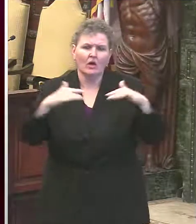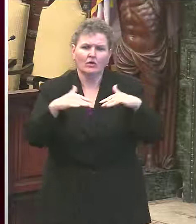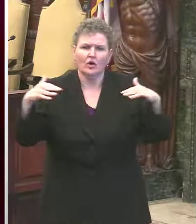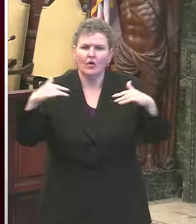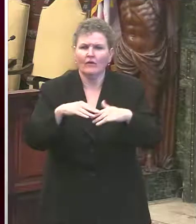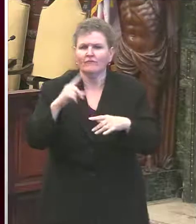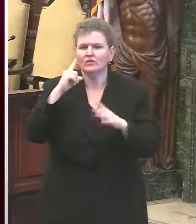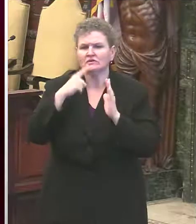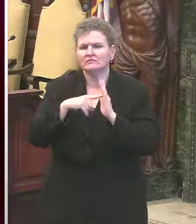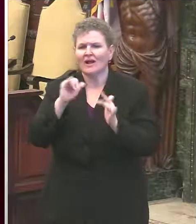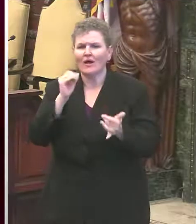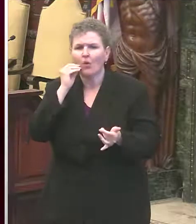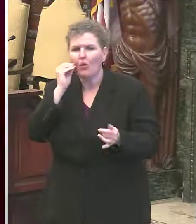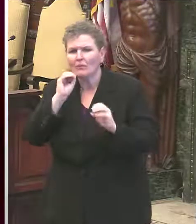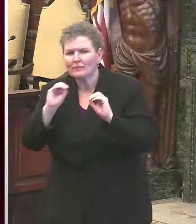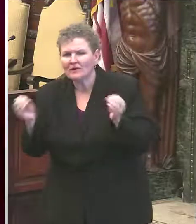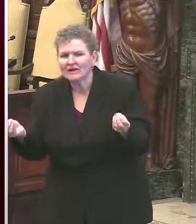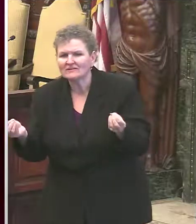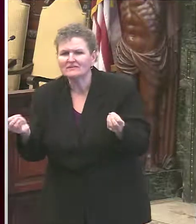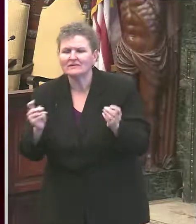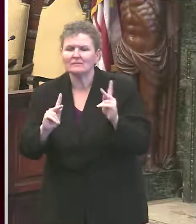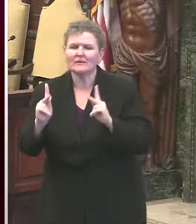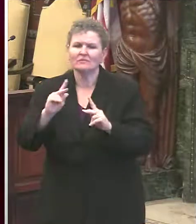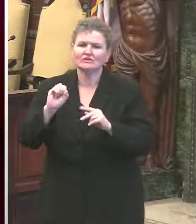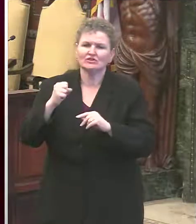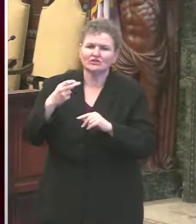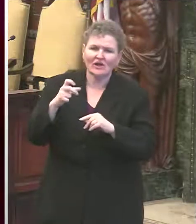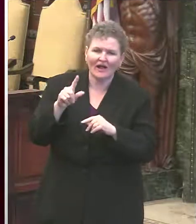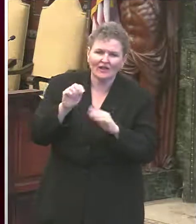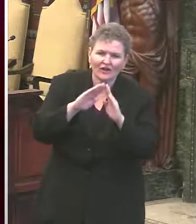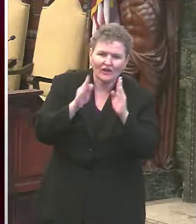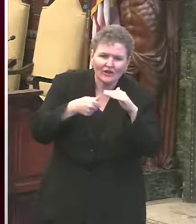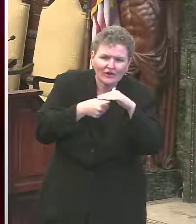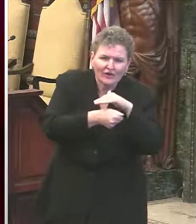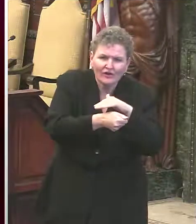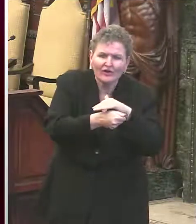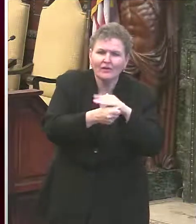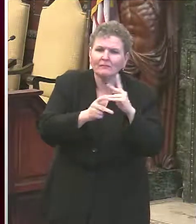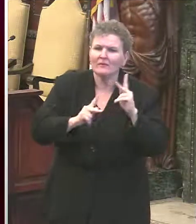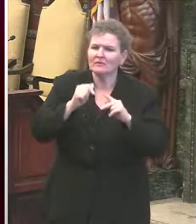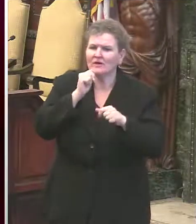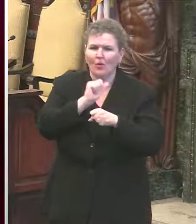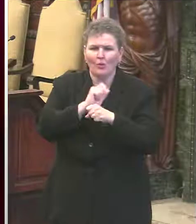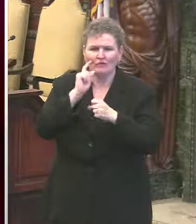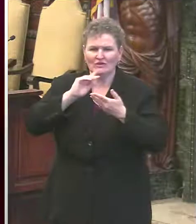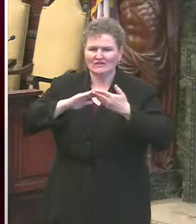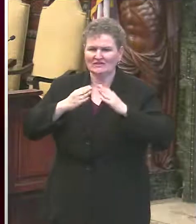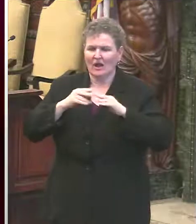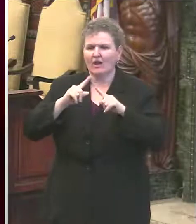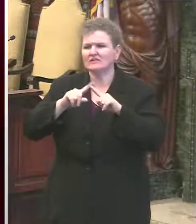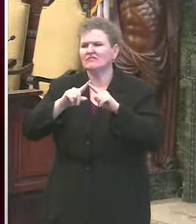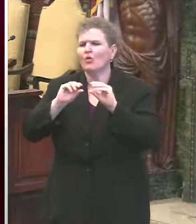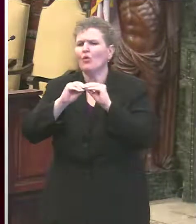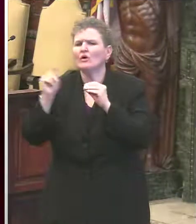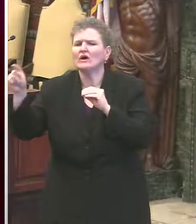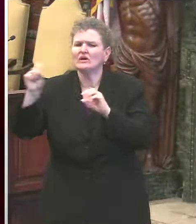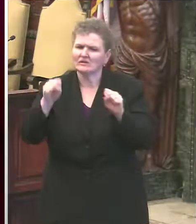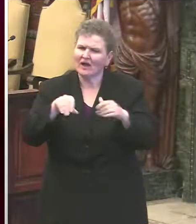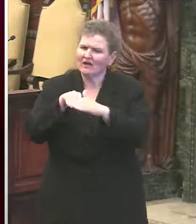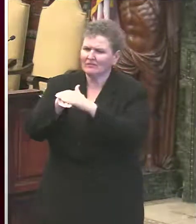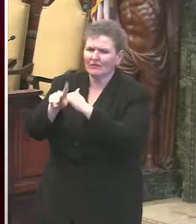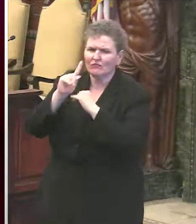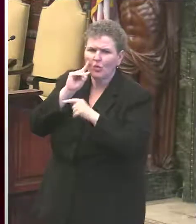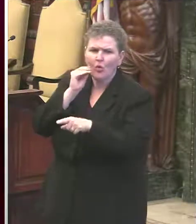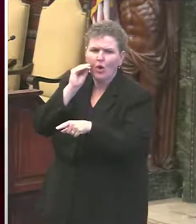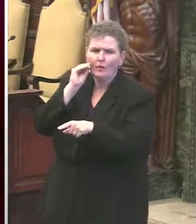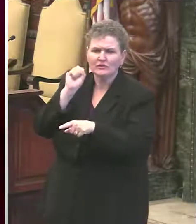have staff that will go in there, typically not working for the city, but working for other organizations that will be providing vaccinations in the